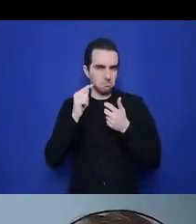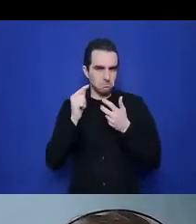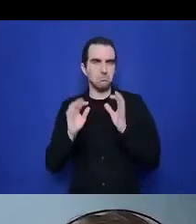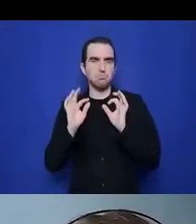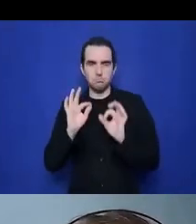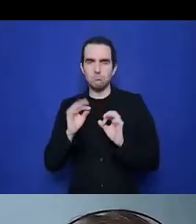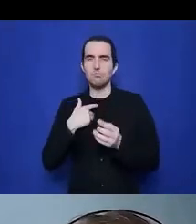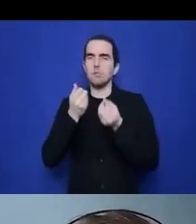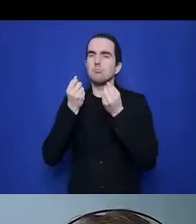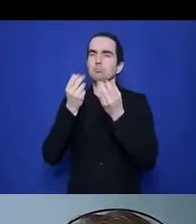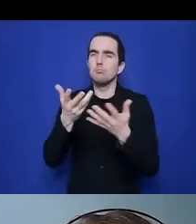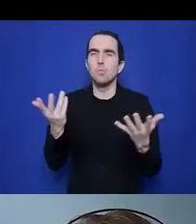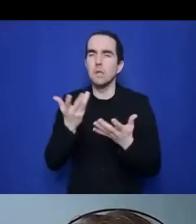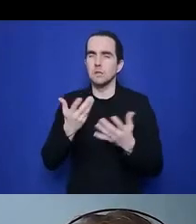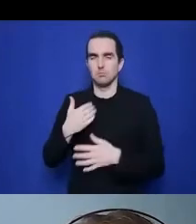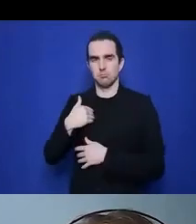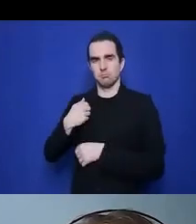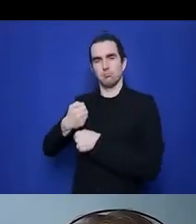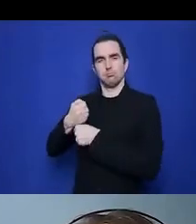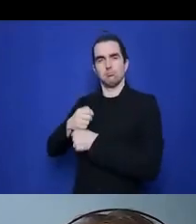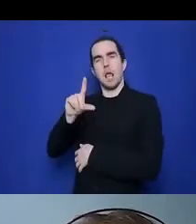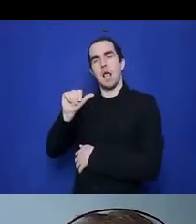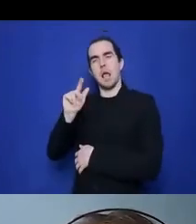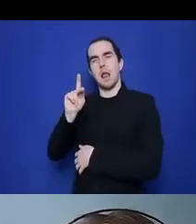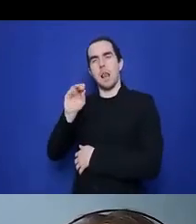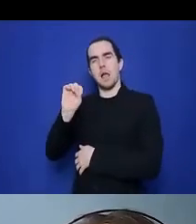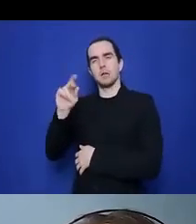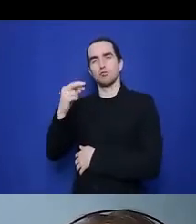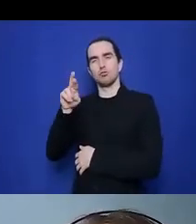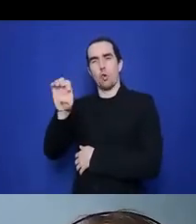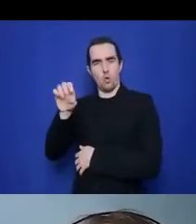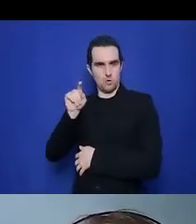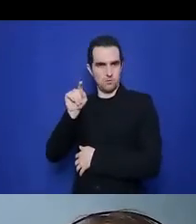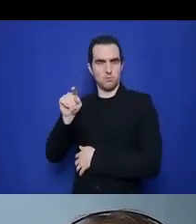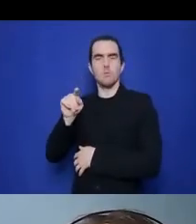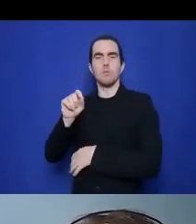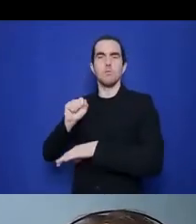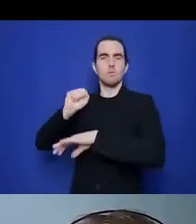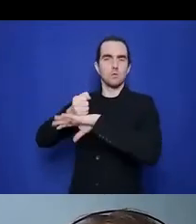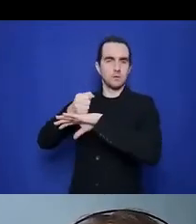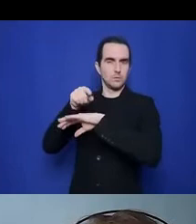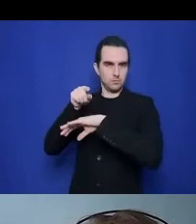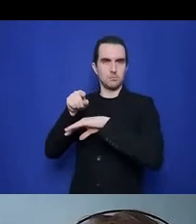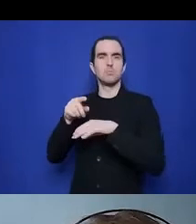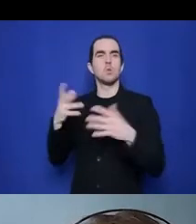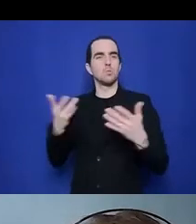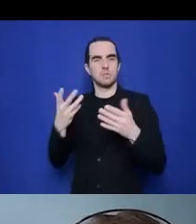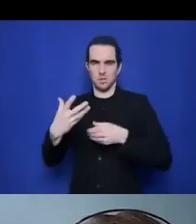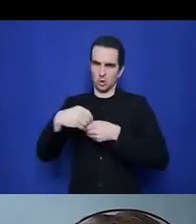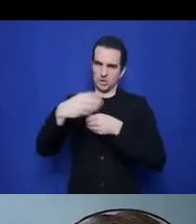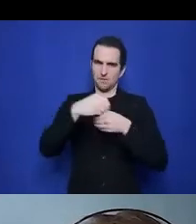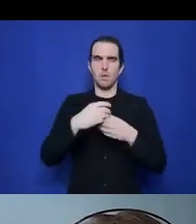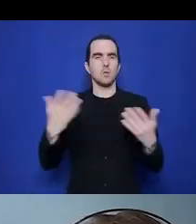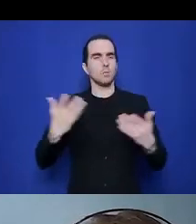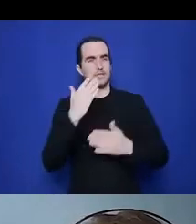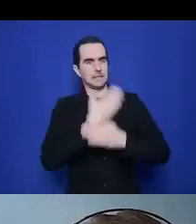inclusion, disability in the US, and the importance of having inclusive, accessible recreation and adaptive sports. And